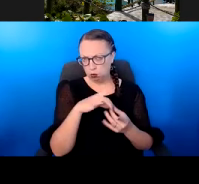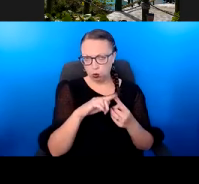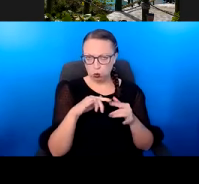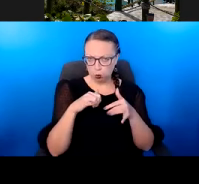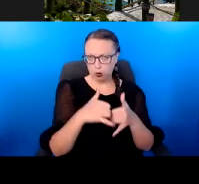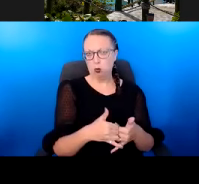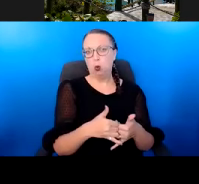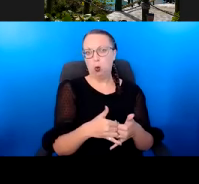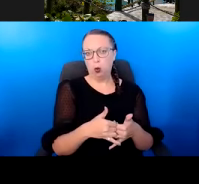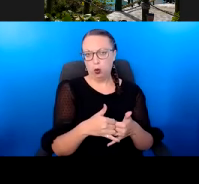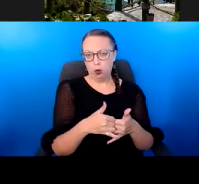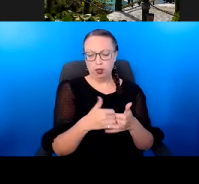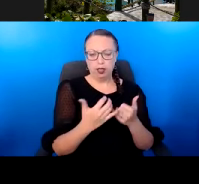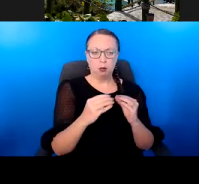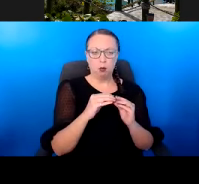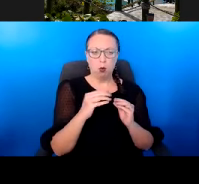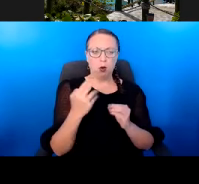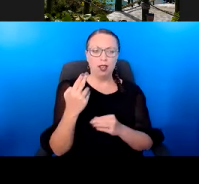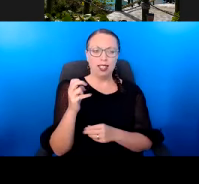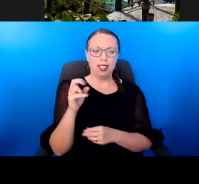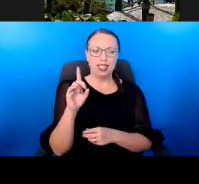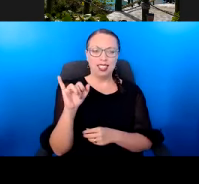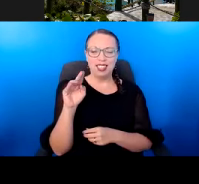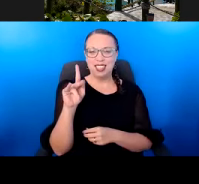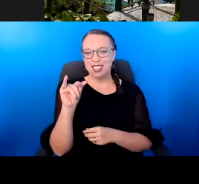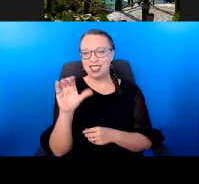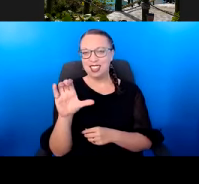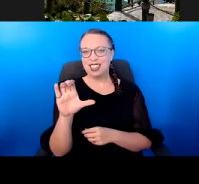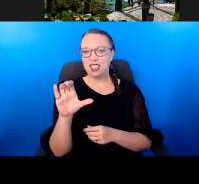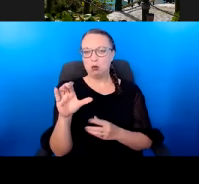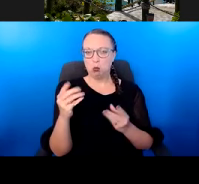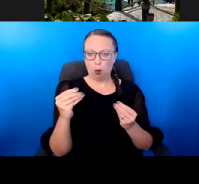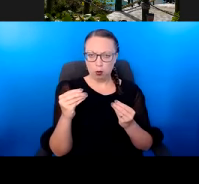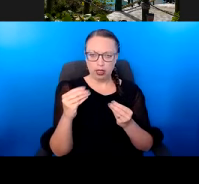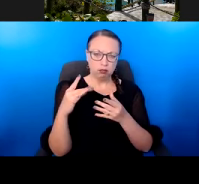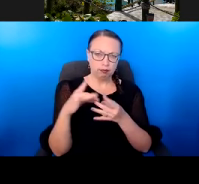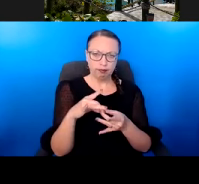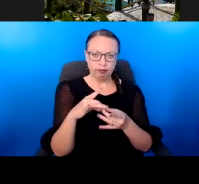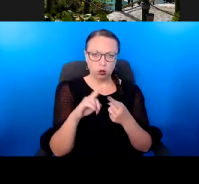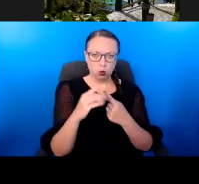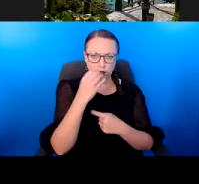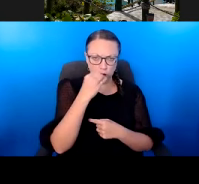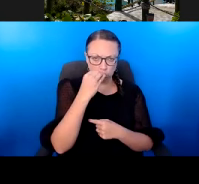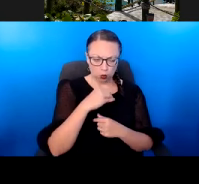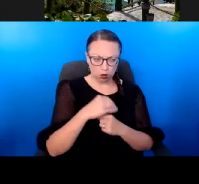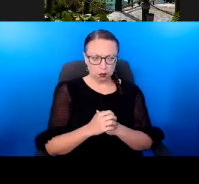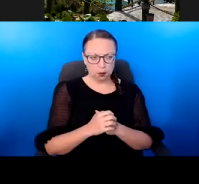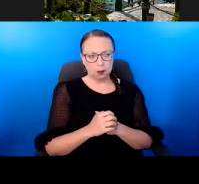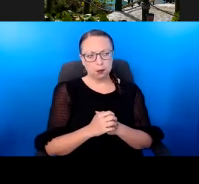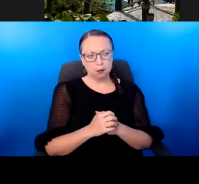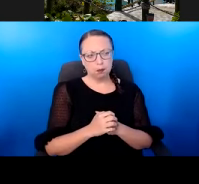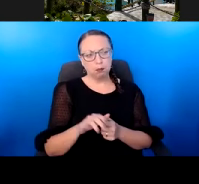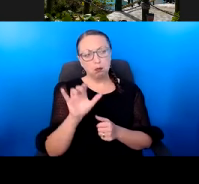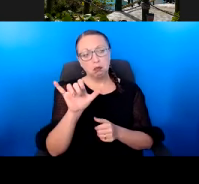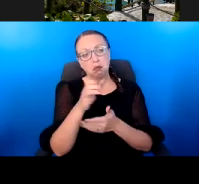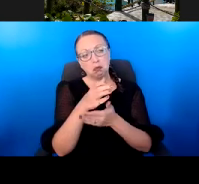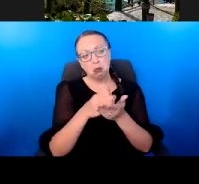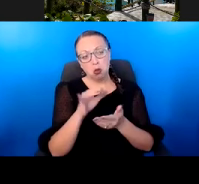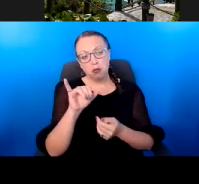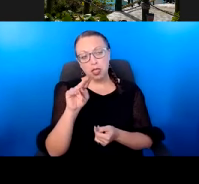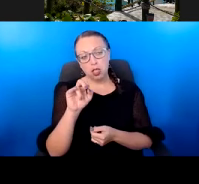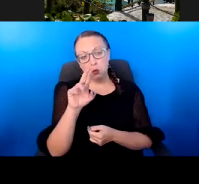more hedonistic properties of food. However, that part of the insula was the only region